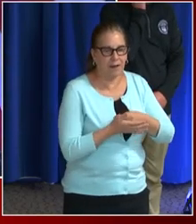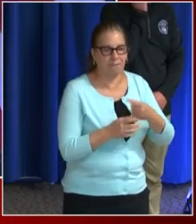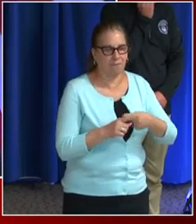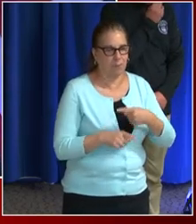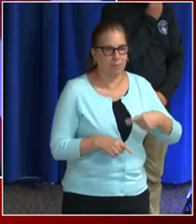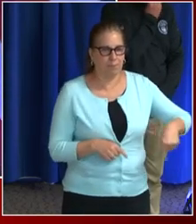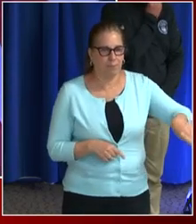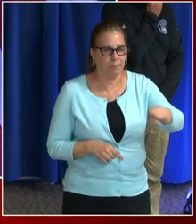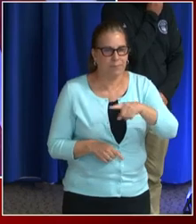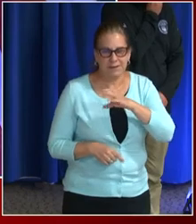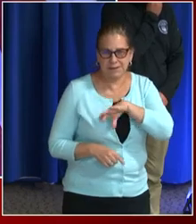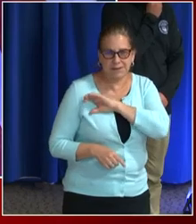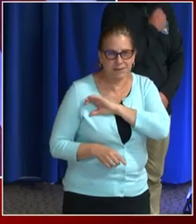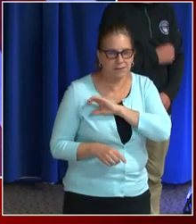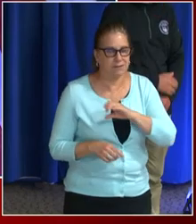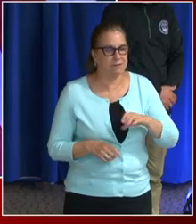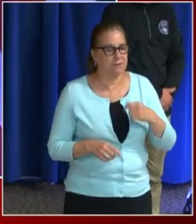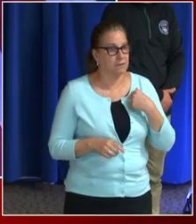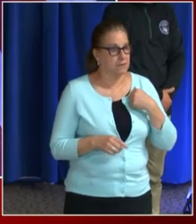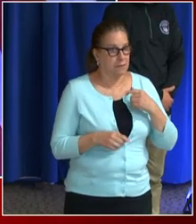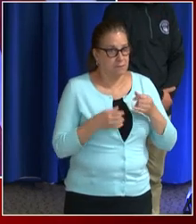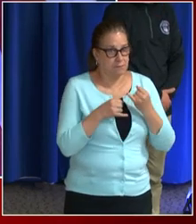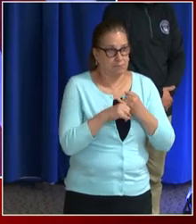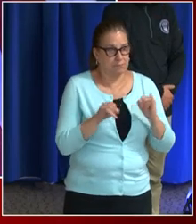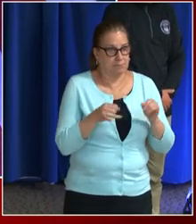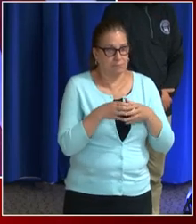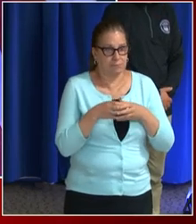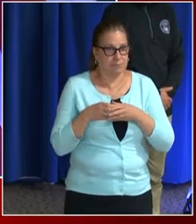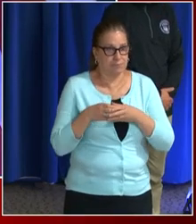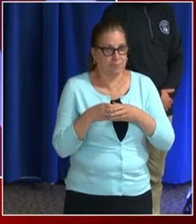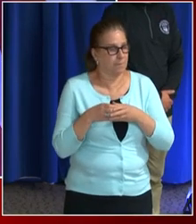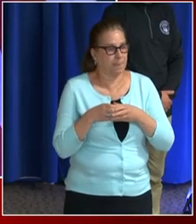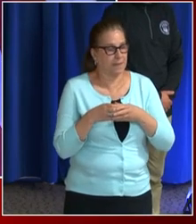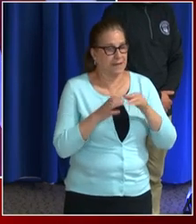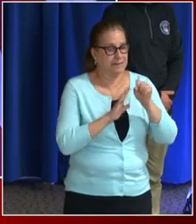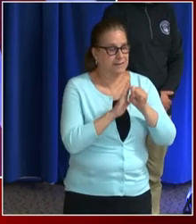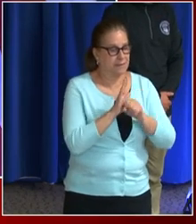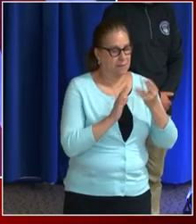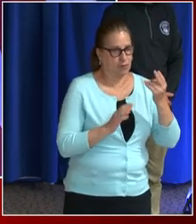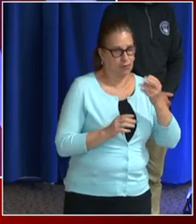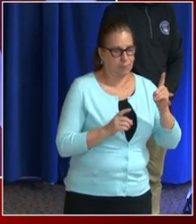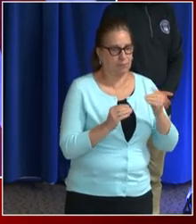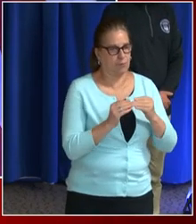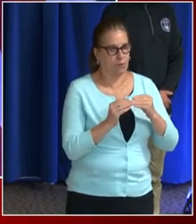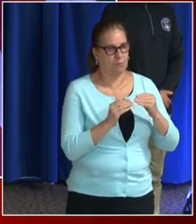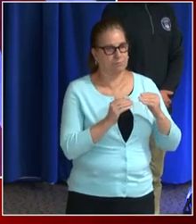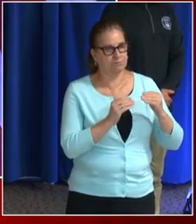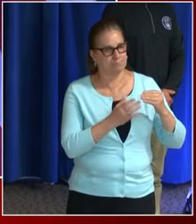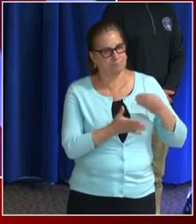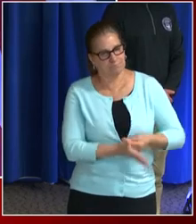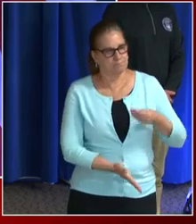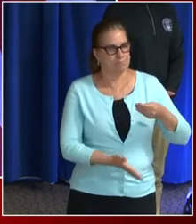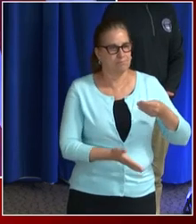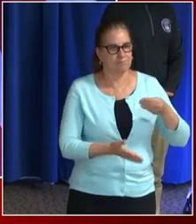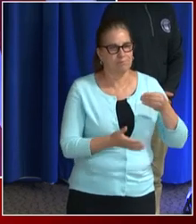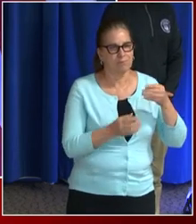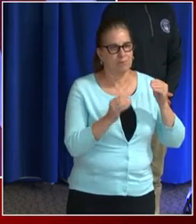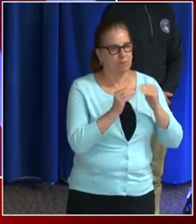only be fully achieved with statehood. Yesterday, I imposed a curfew at 7